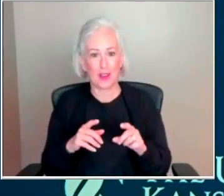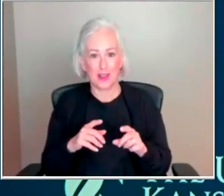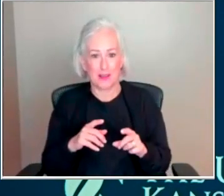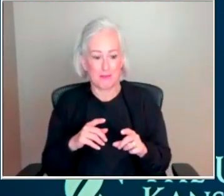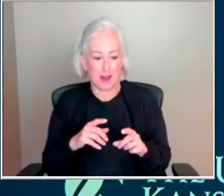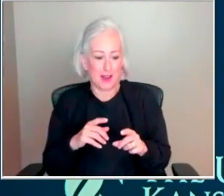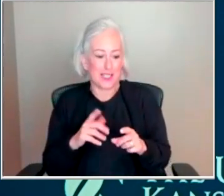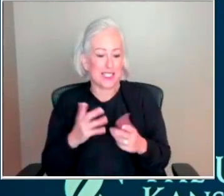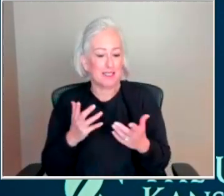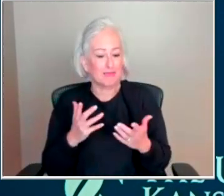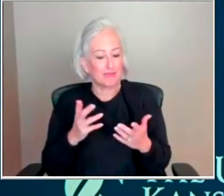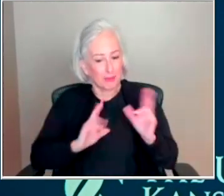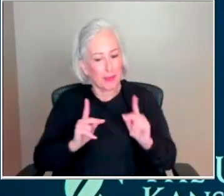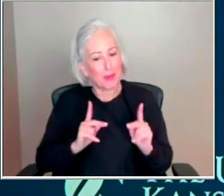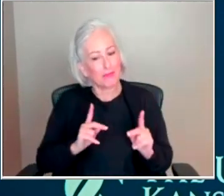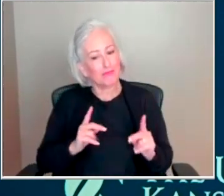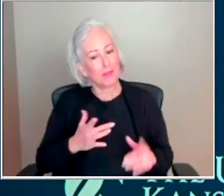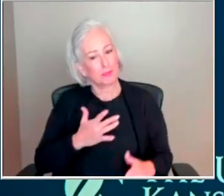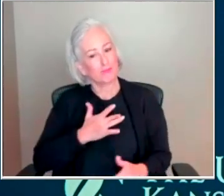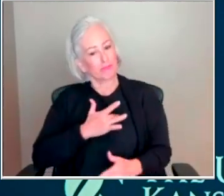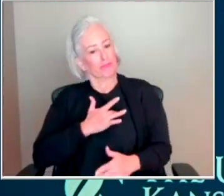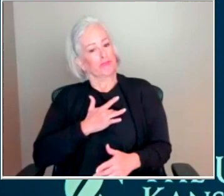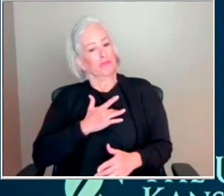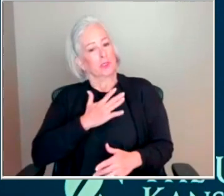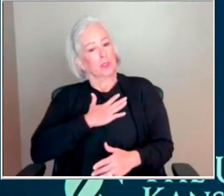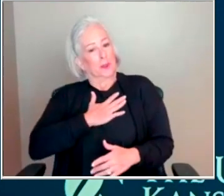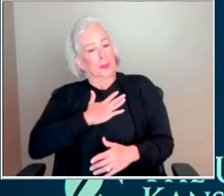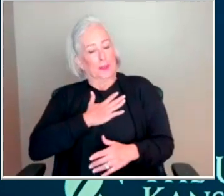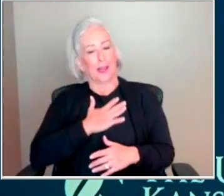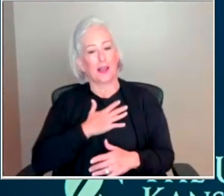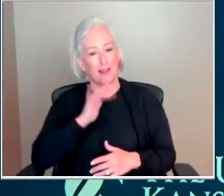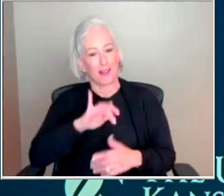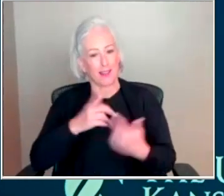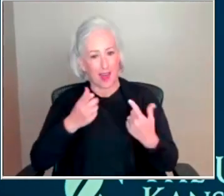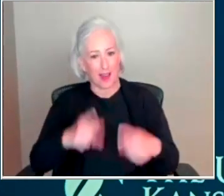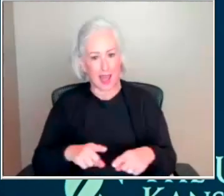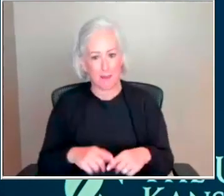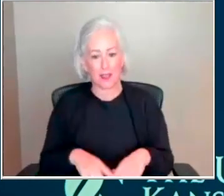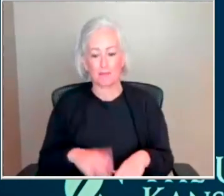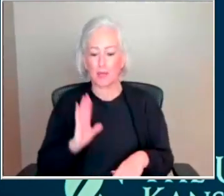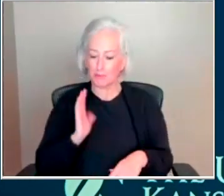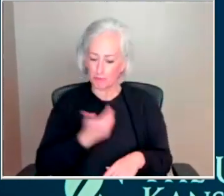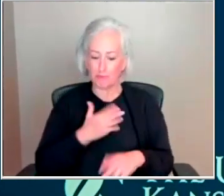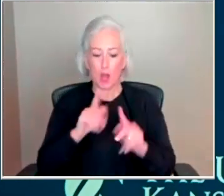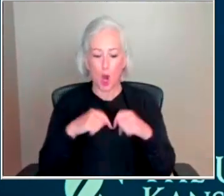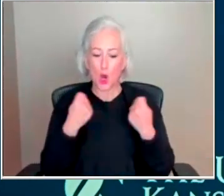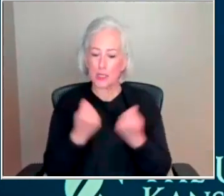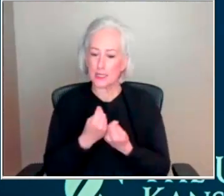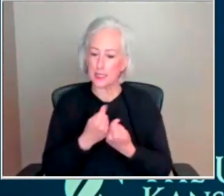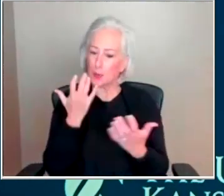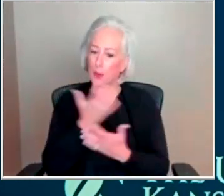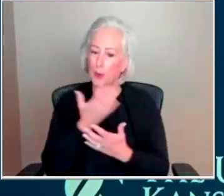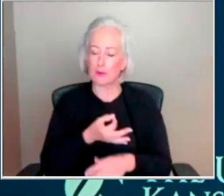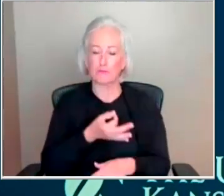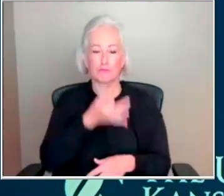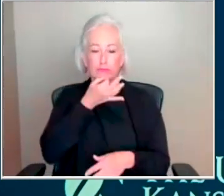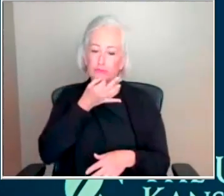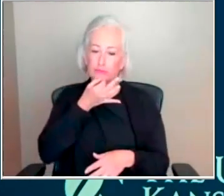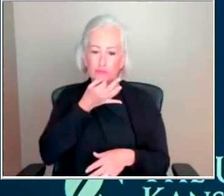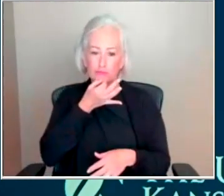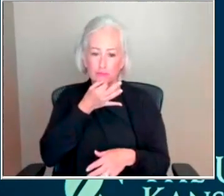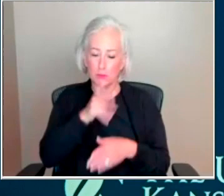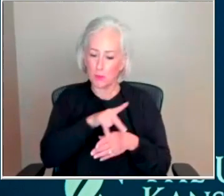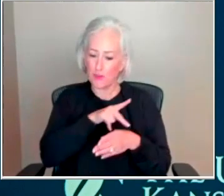occurring. But the team is a group of consummate professionals that one of the things